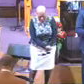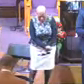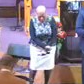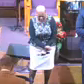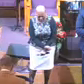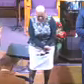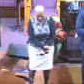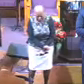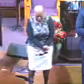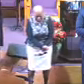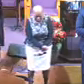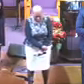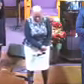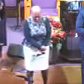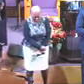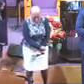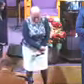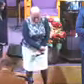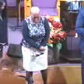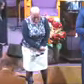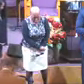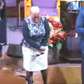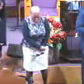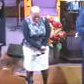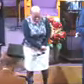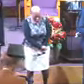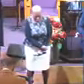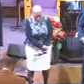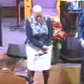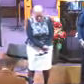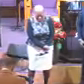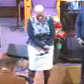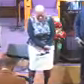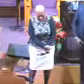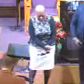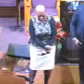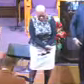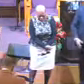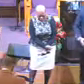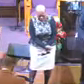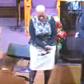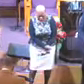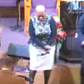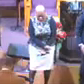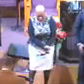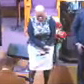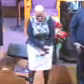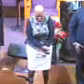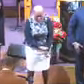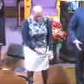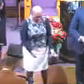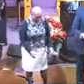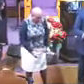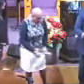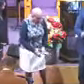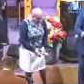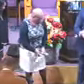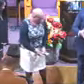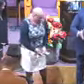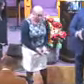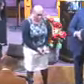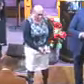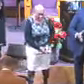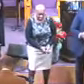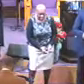Jesus. Lord, and when we've done all we can do, we can't pray no more. We can't sing